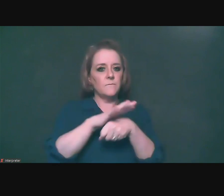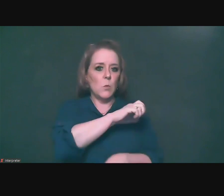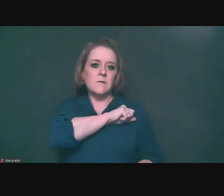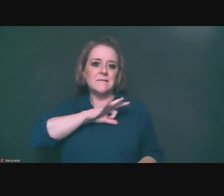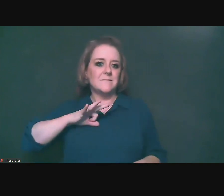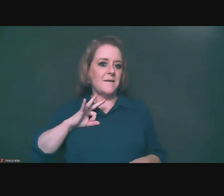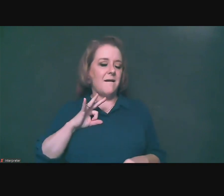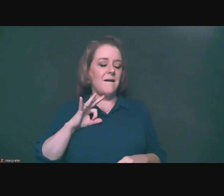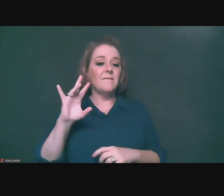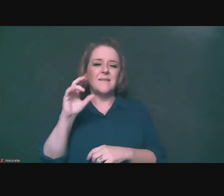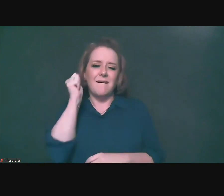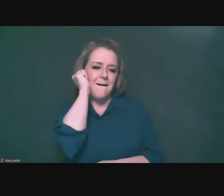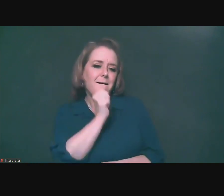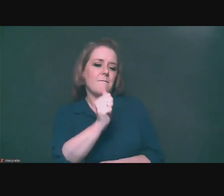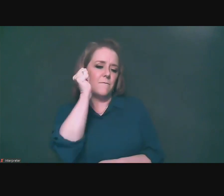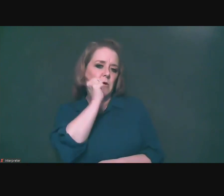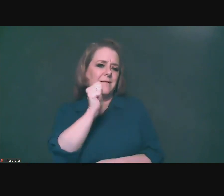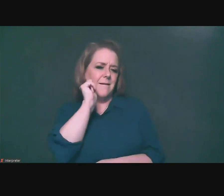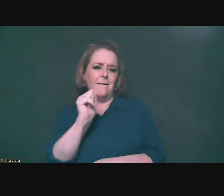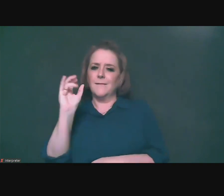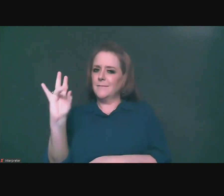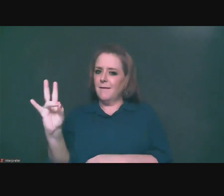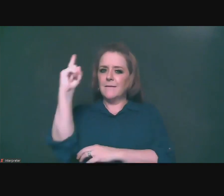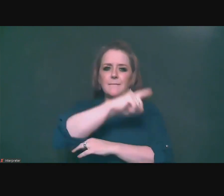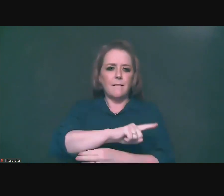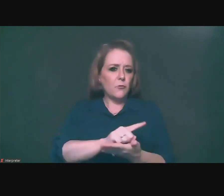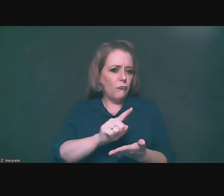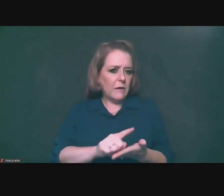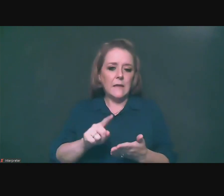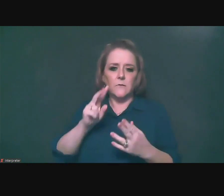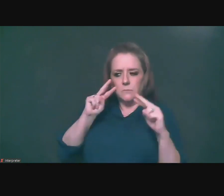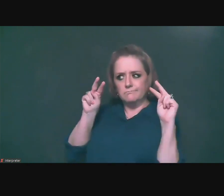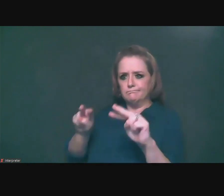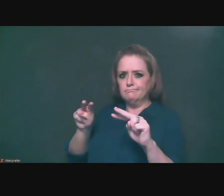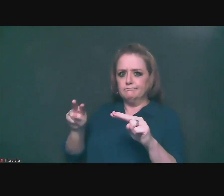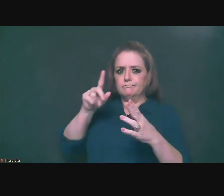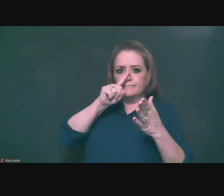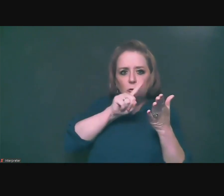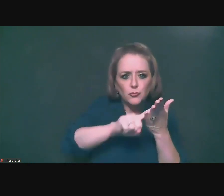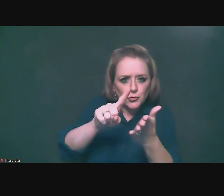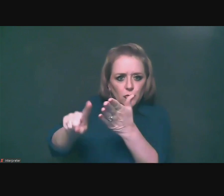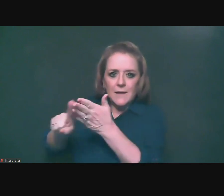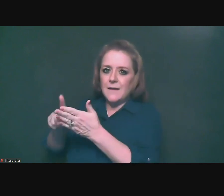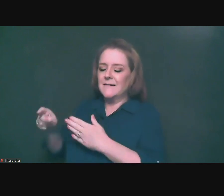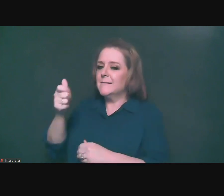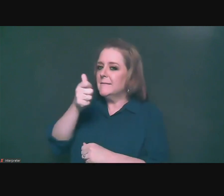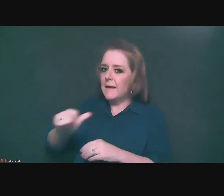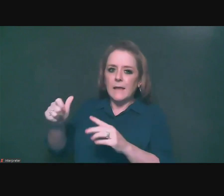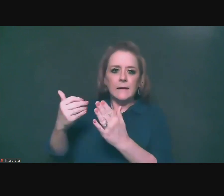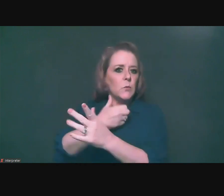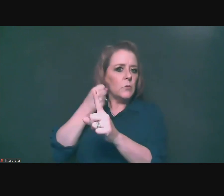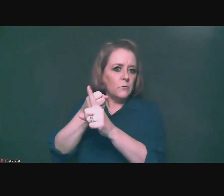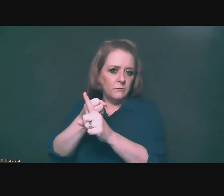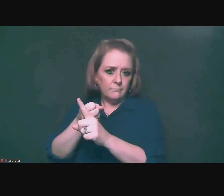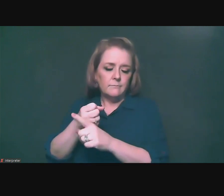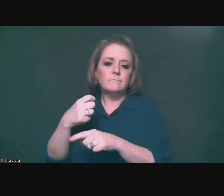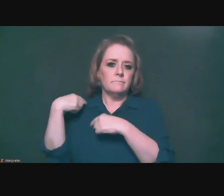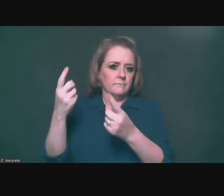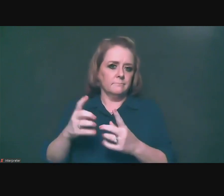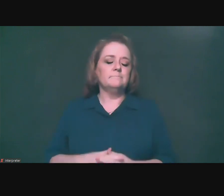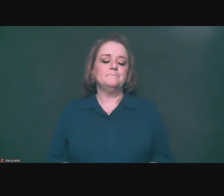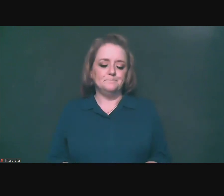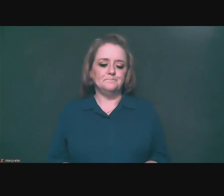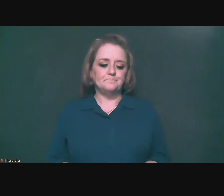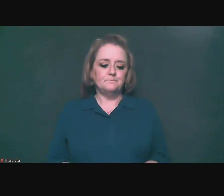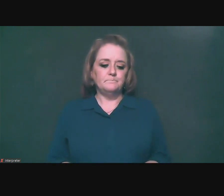monitor cases and conduct the crucial or critical contact tracing and investigations that we've been doing.